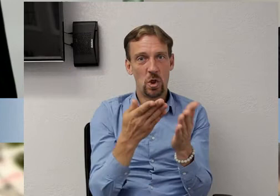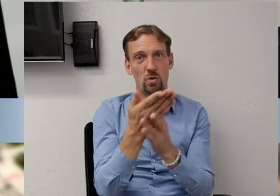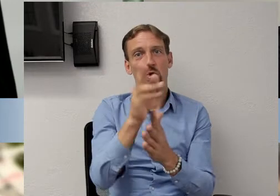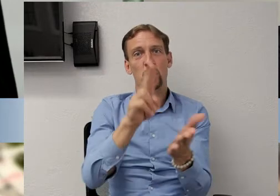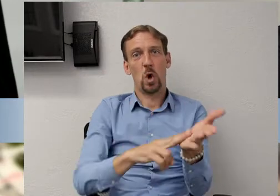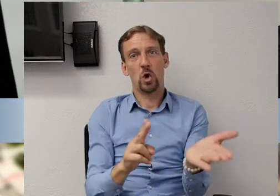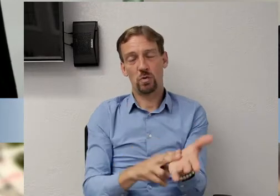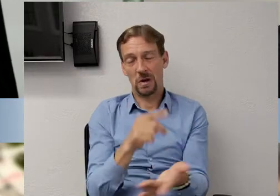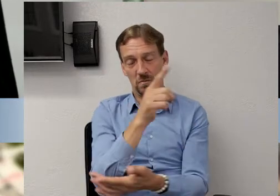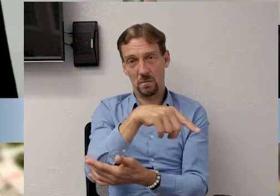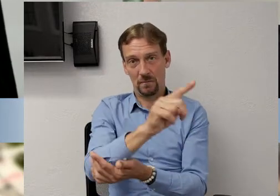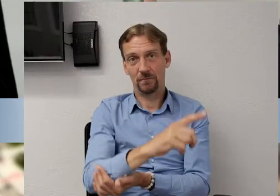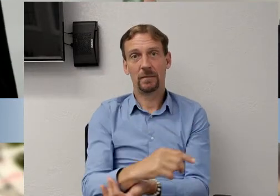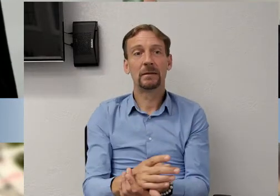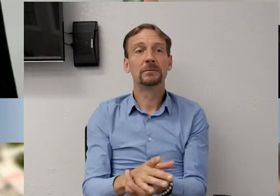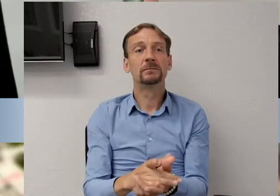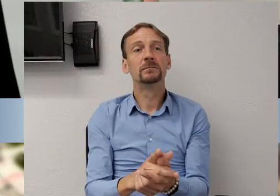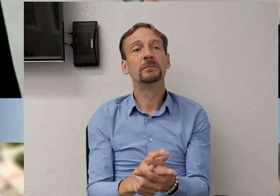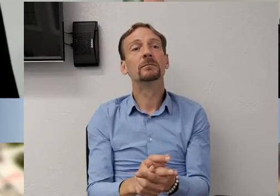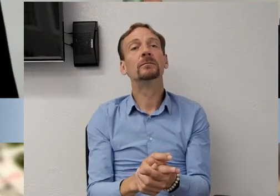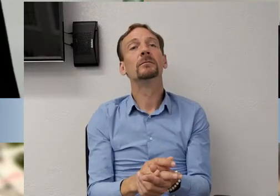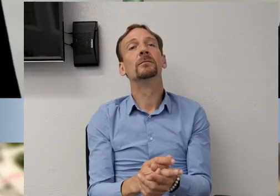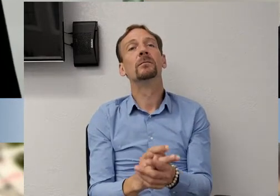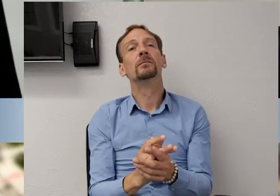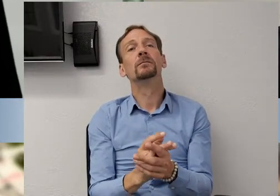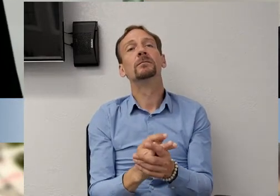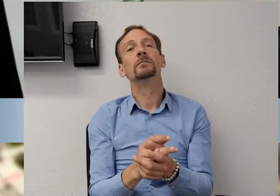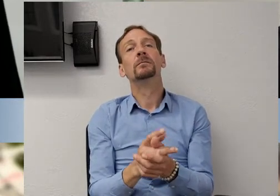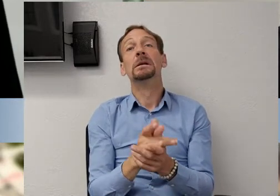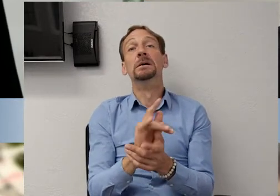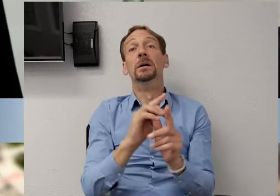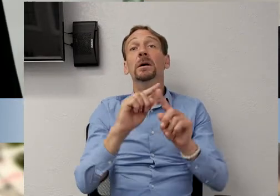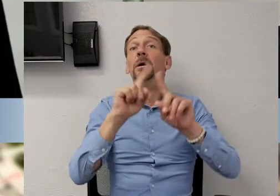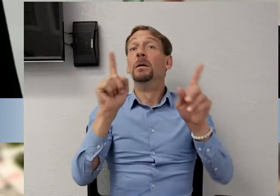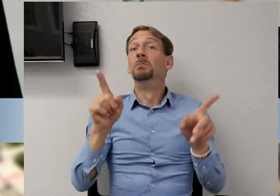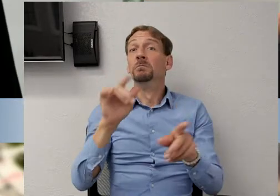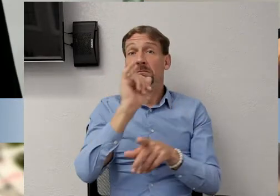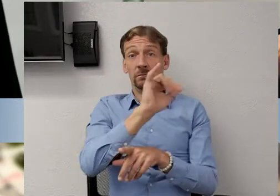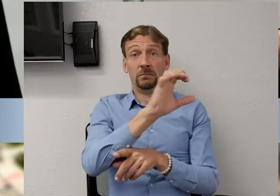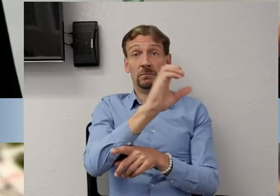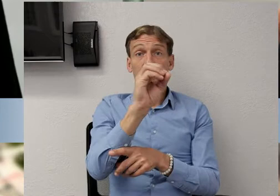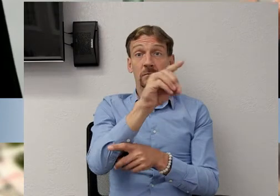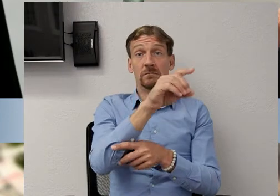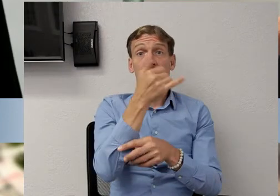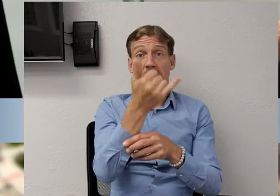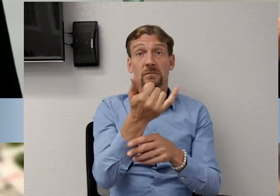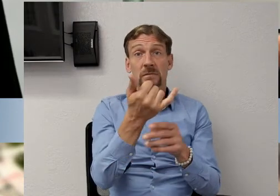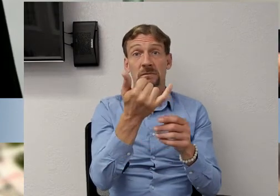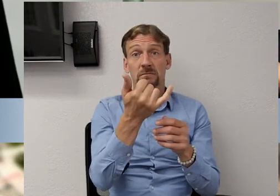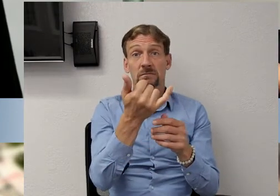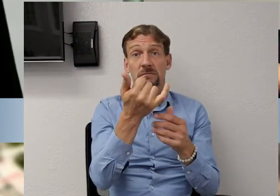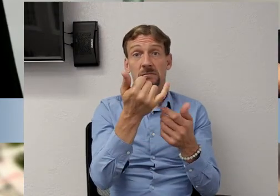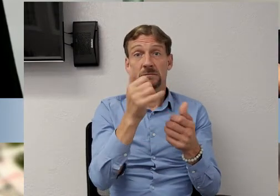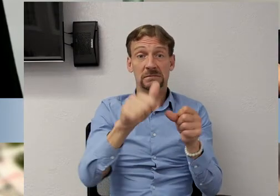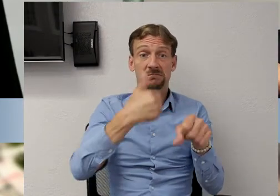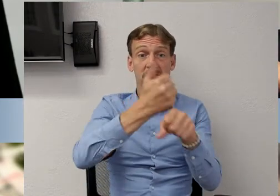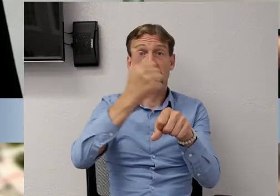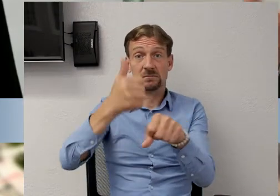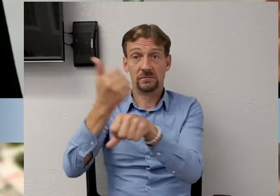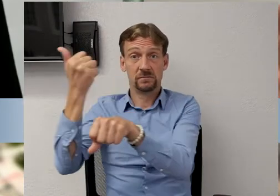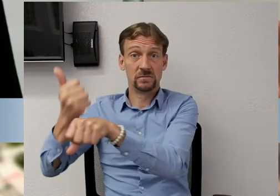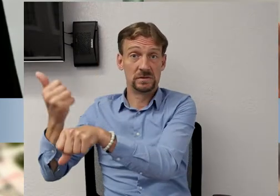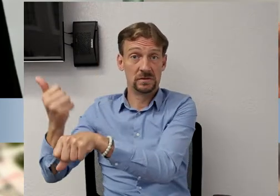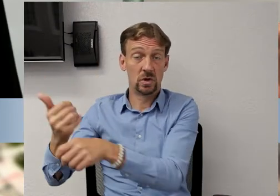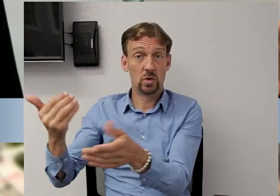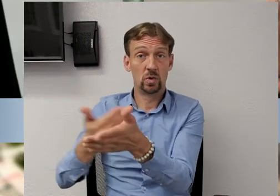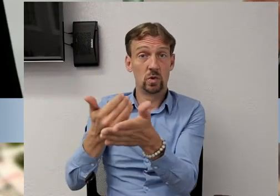contract. But this company is standing up a number of decontamination sites now